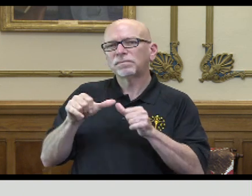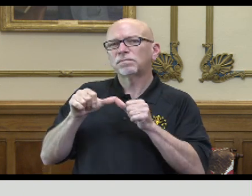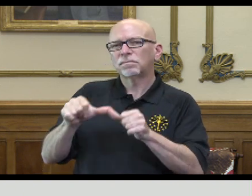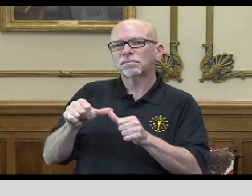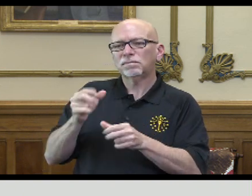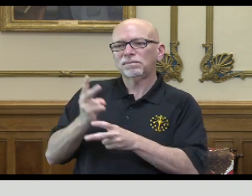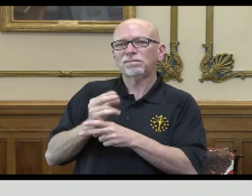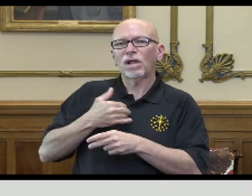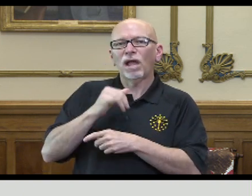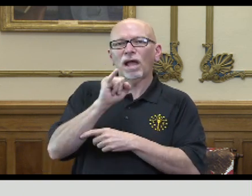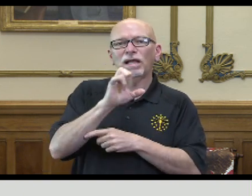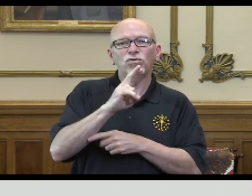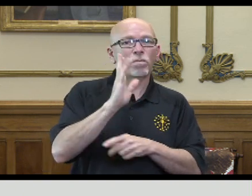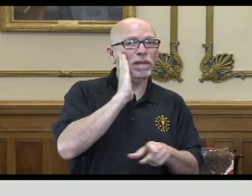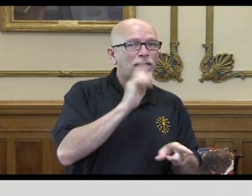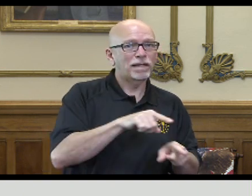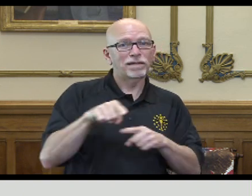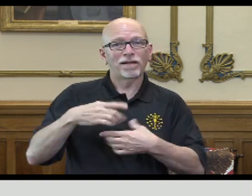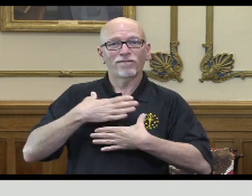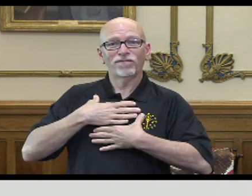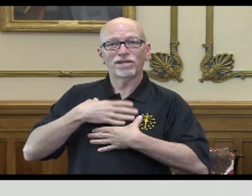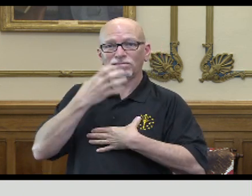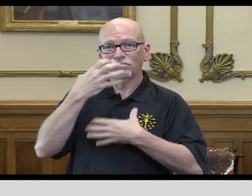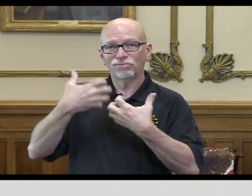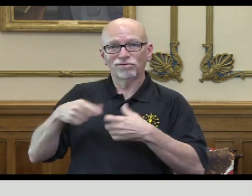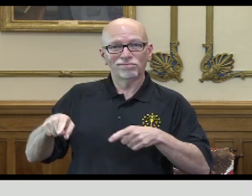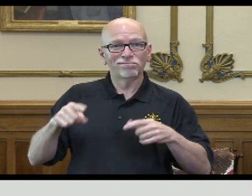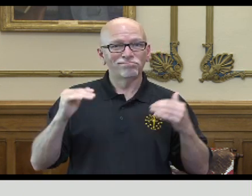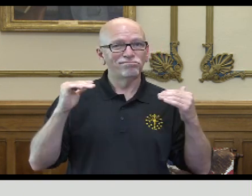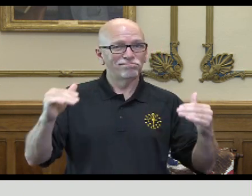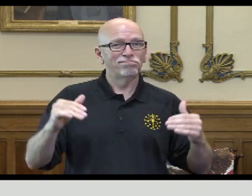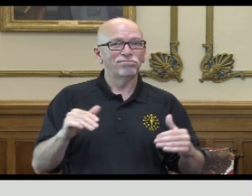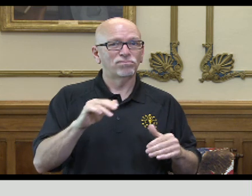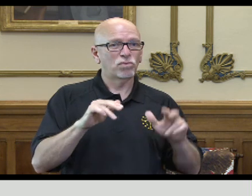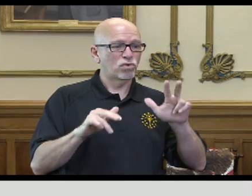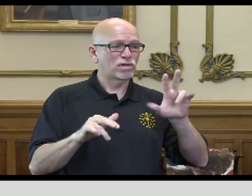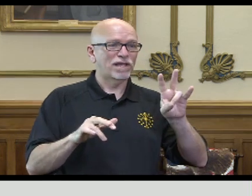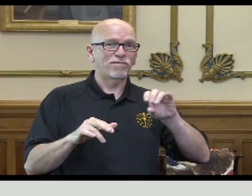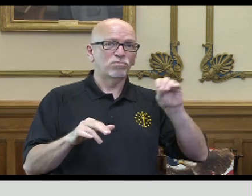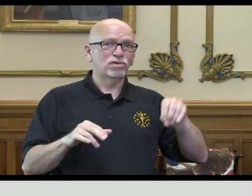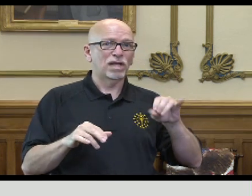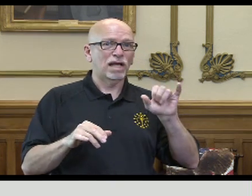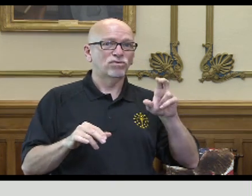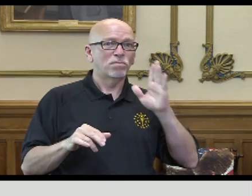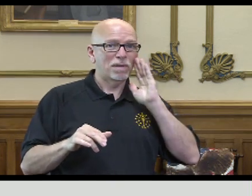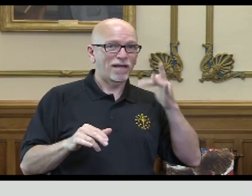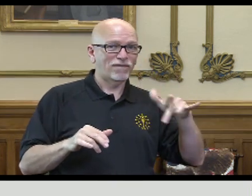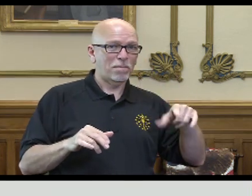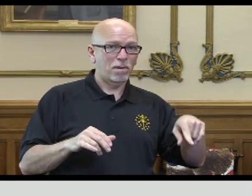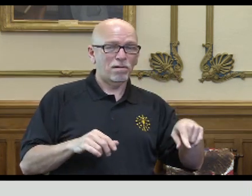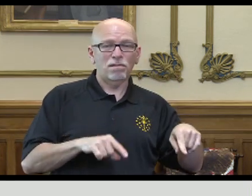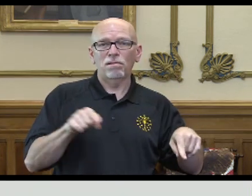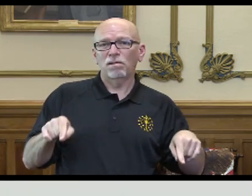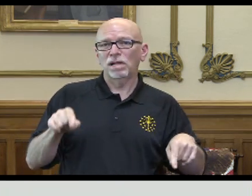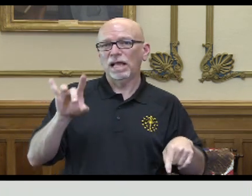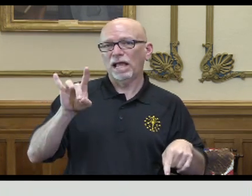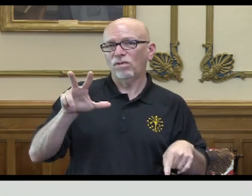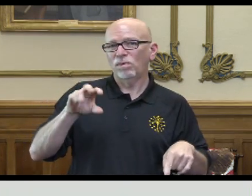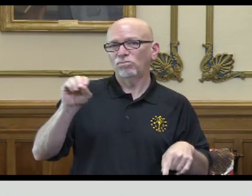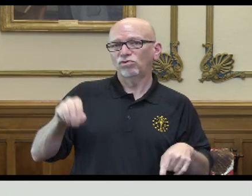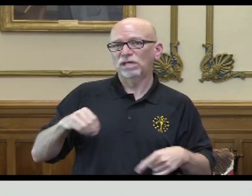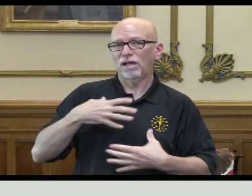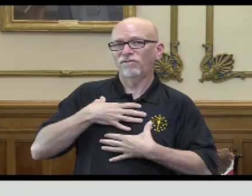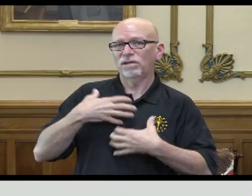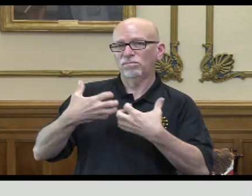our ICU bed and ventilator capacity across the state, with nearly 37% of ICU beds available and 83%